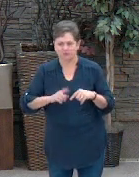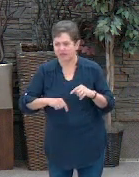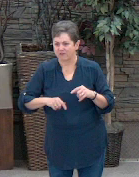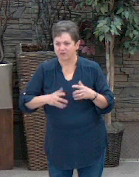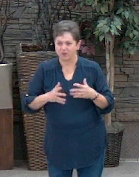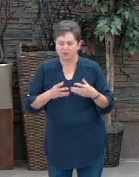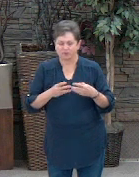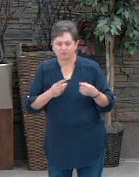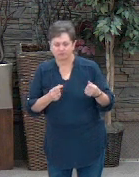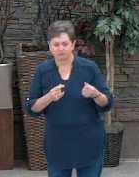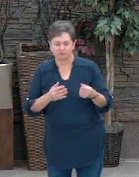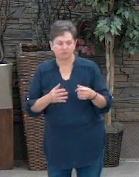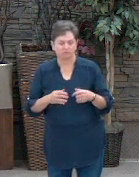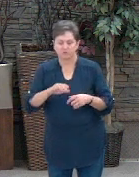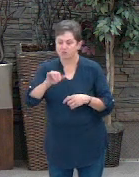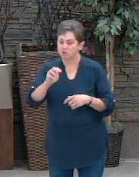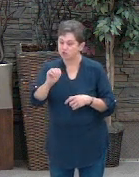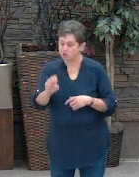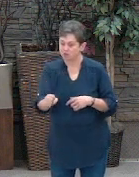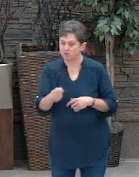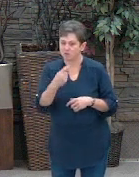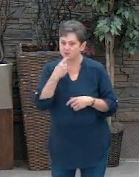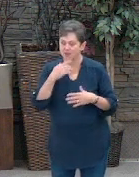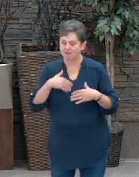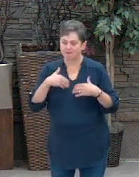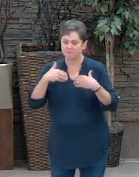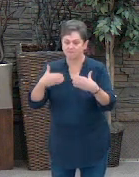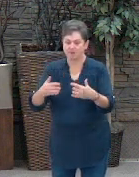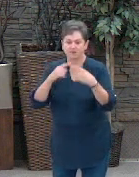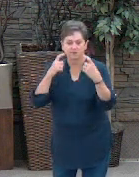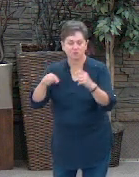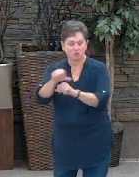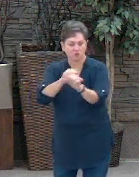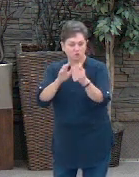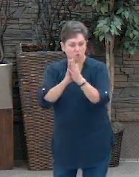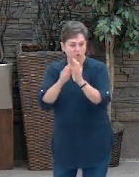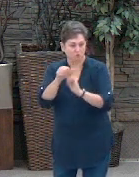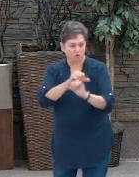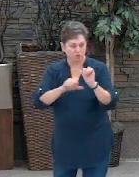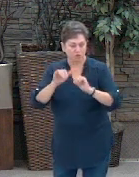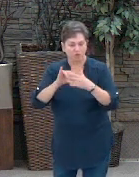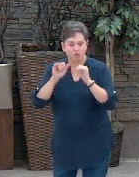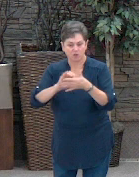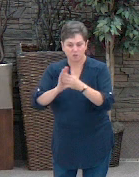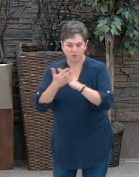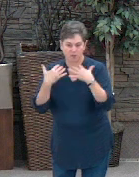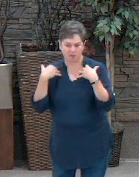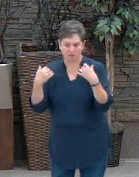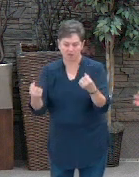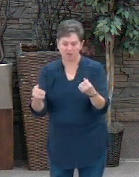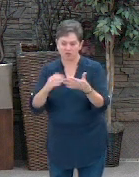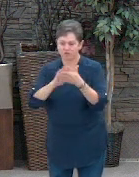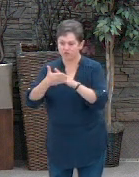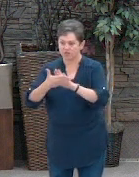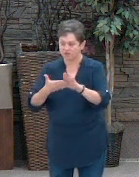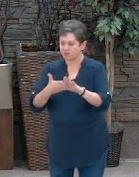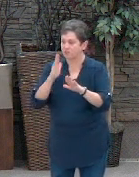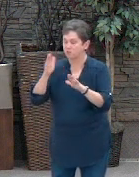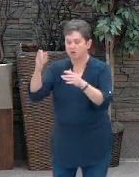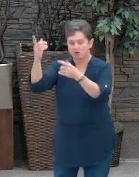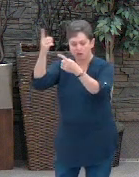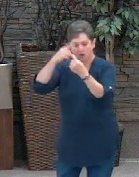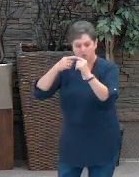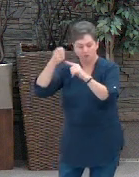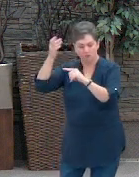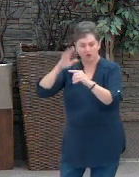own. James would tell us to confess our sins to one another and pray for each other that you might be healed. Forgiveness is going to come from God,